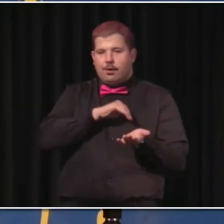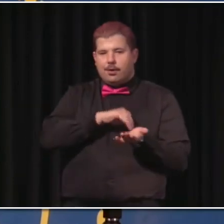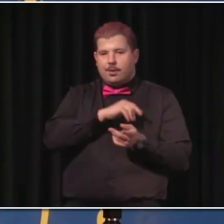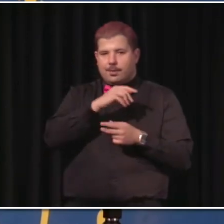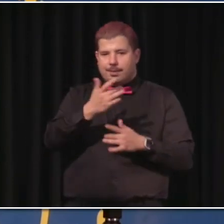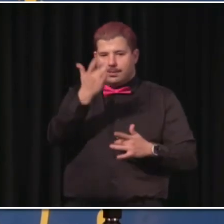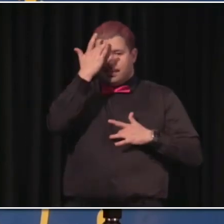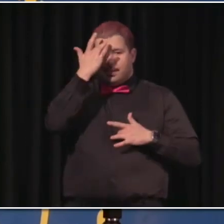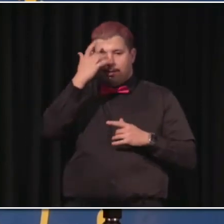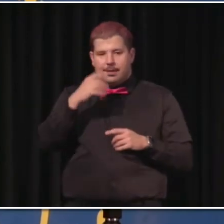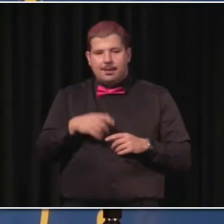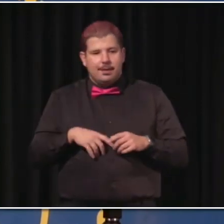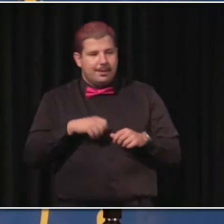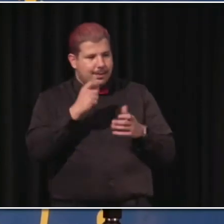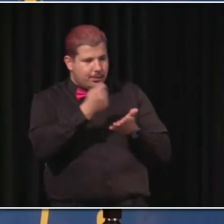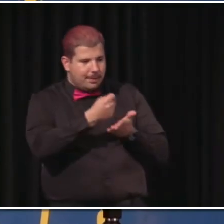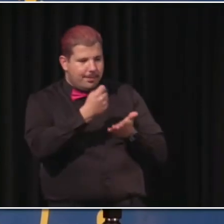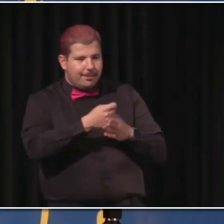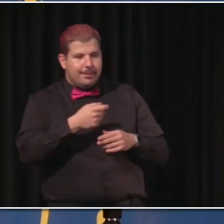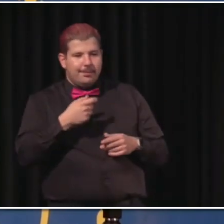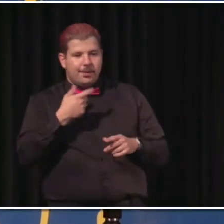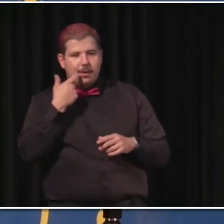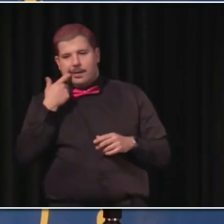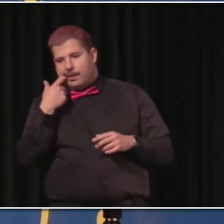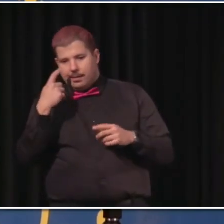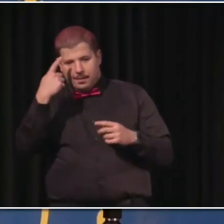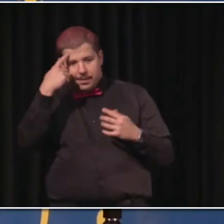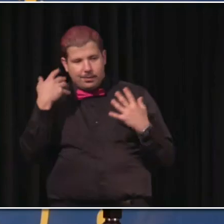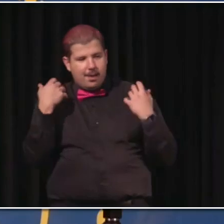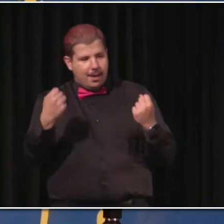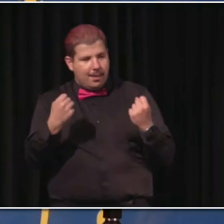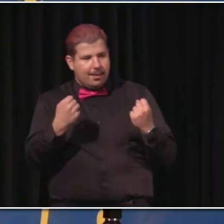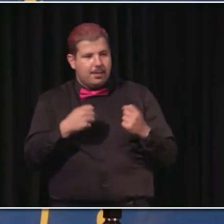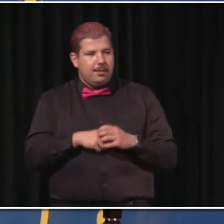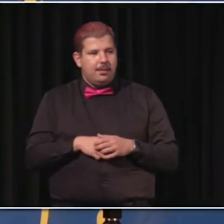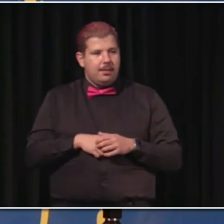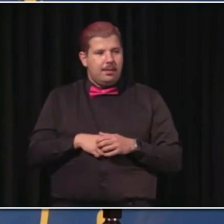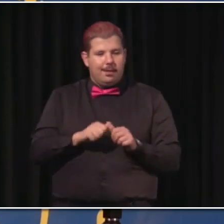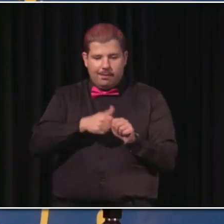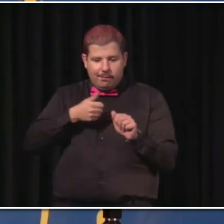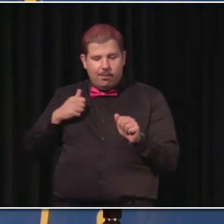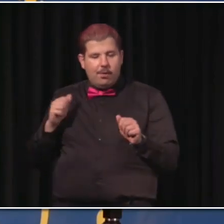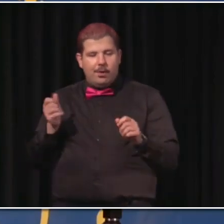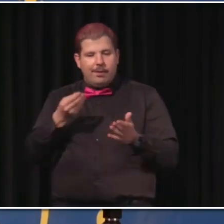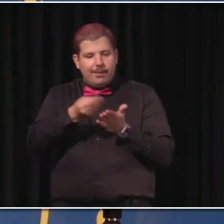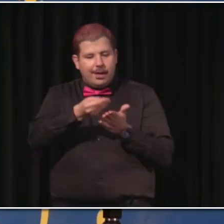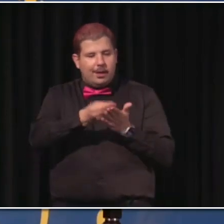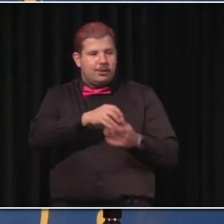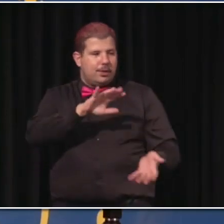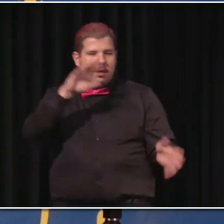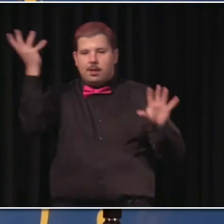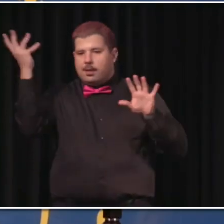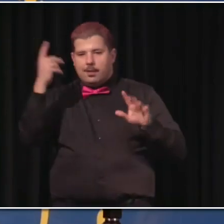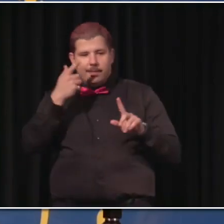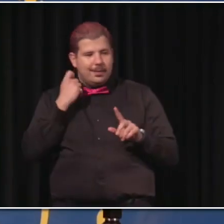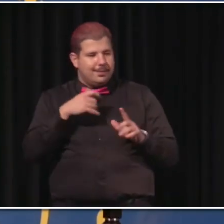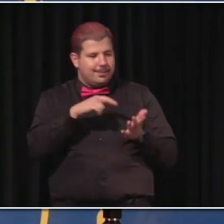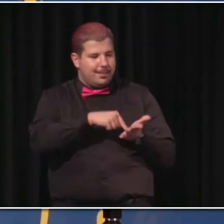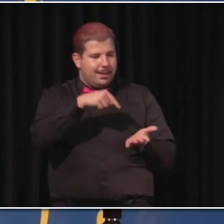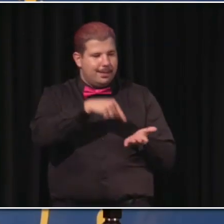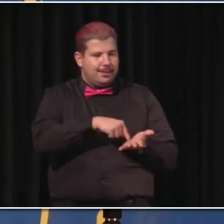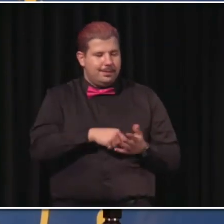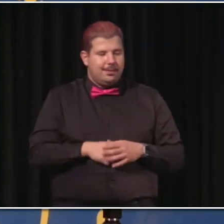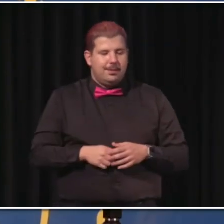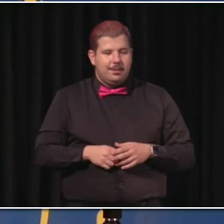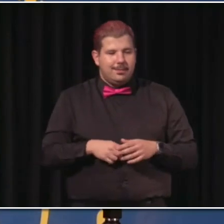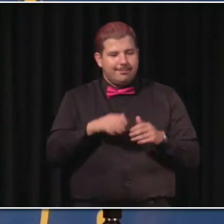or mental health and avoid financial ruin from medical bills. Enough to keep building